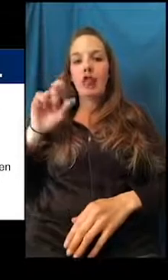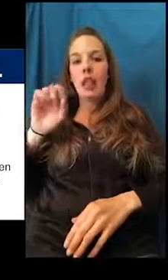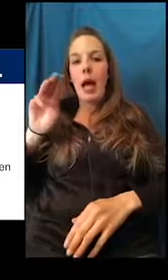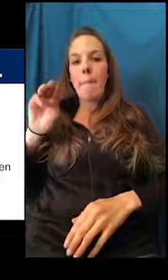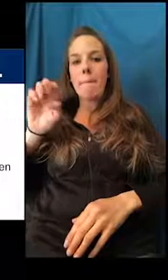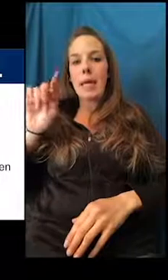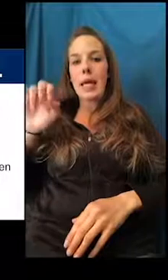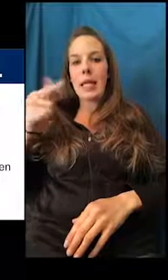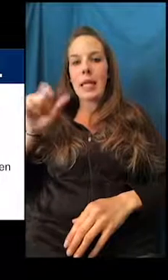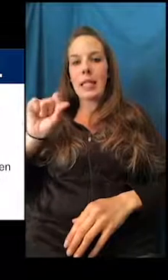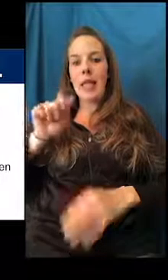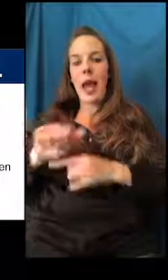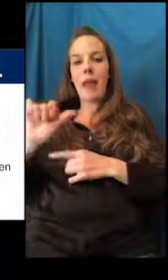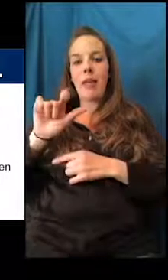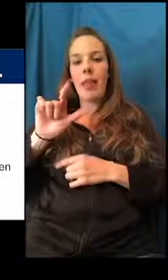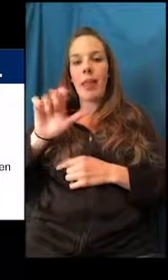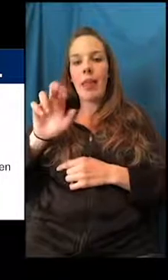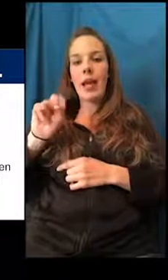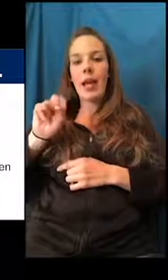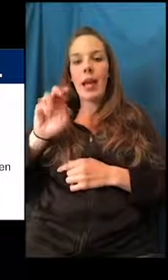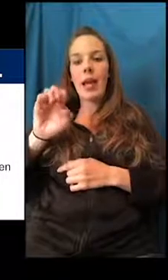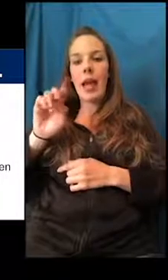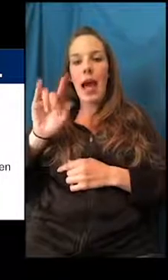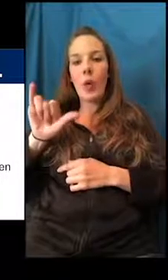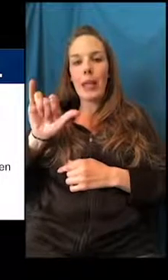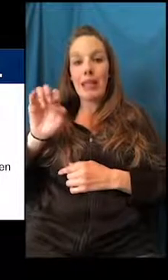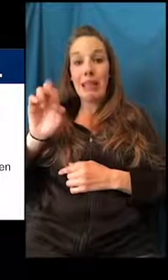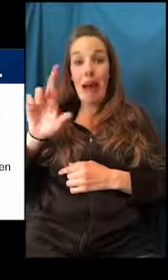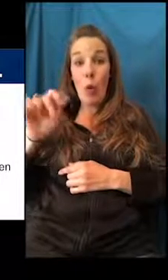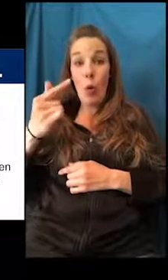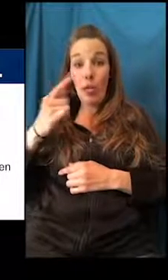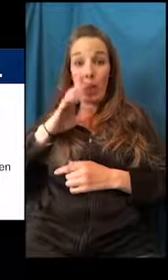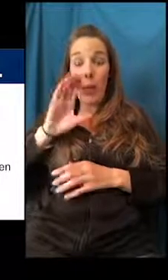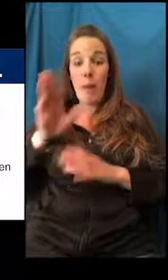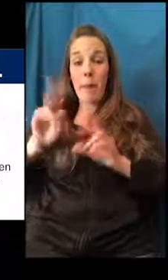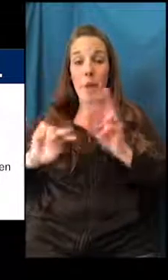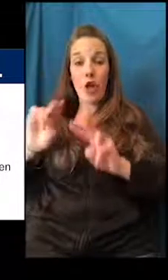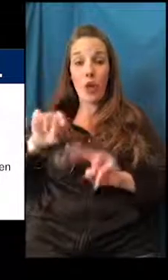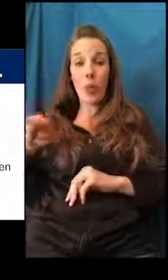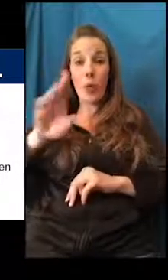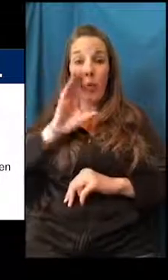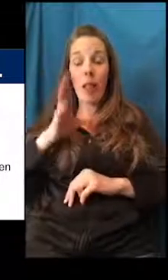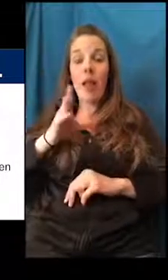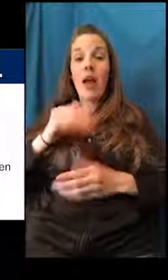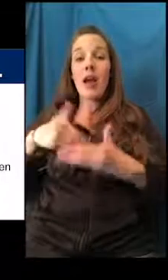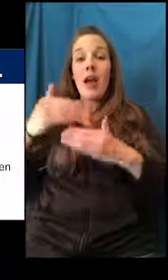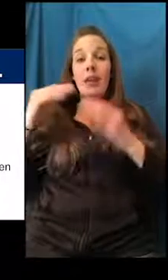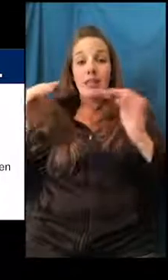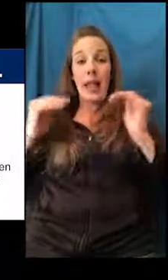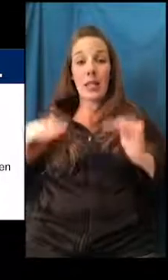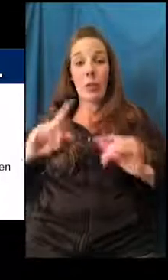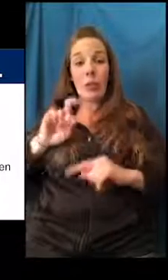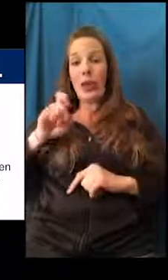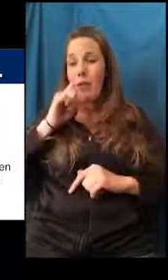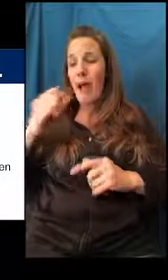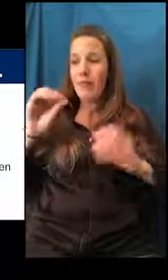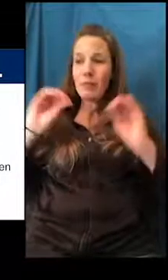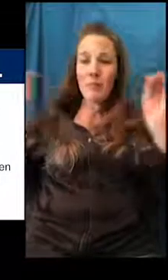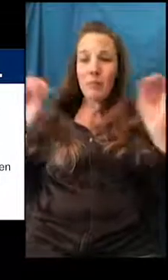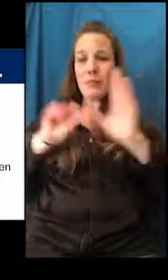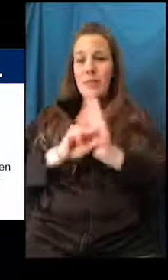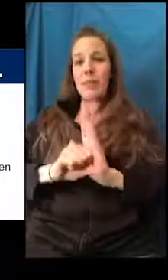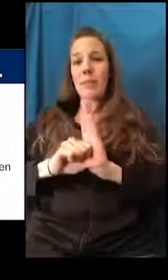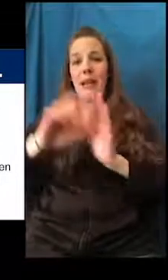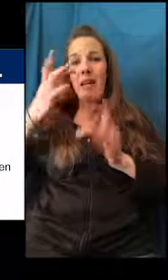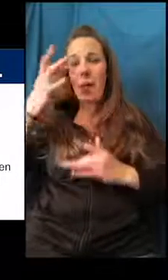lcph.meetings@linncounty.org, and I will be monitoring those. Our next question is, I don't have any symptoms of illness, but I've been